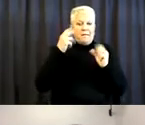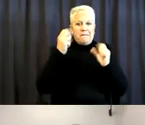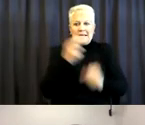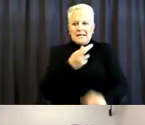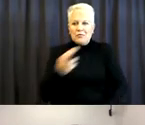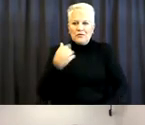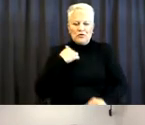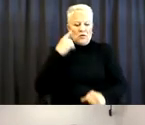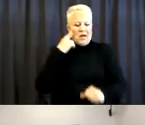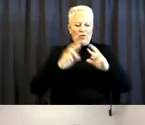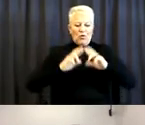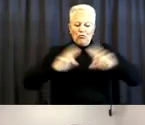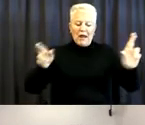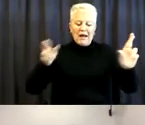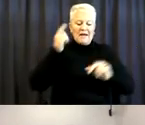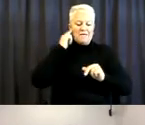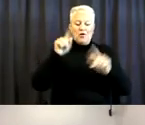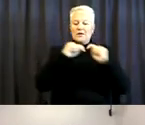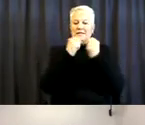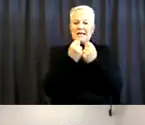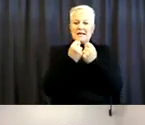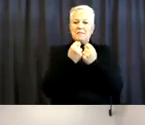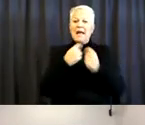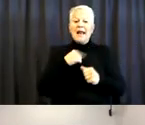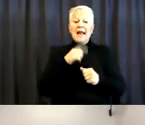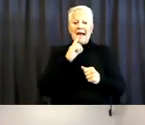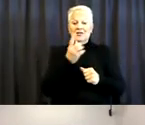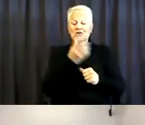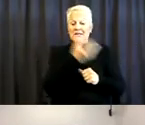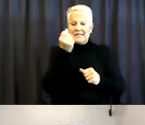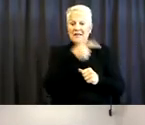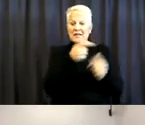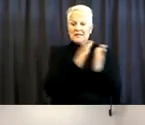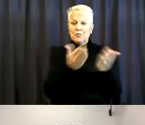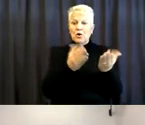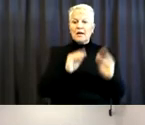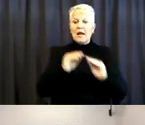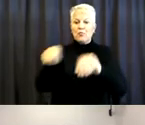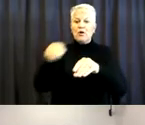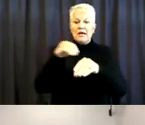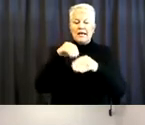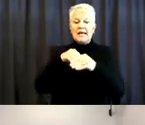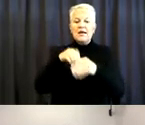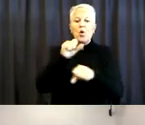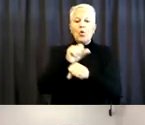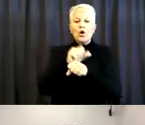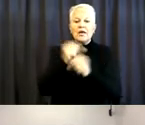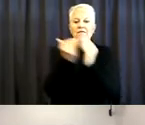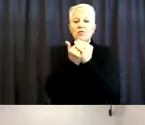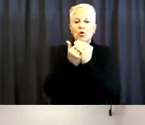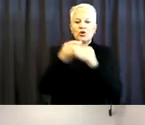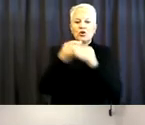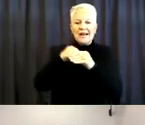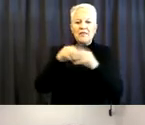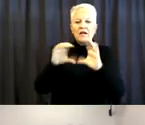in hand for a team. And I actually take this book and I put it in the working folder in the classroom that